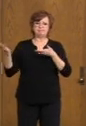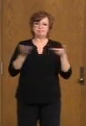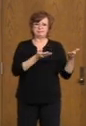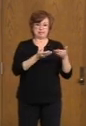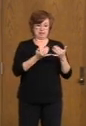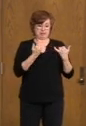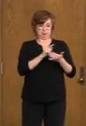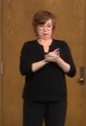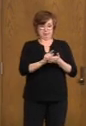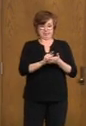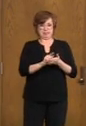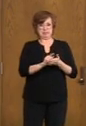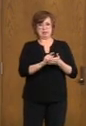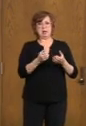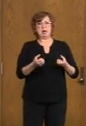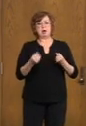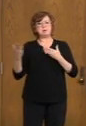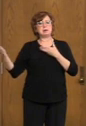are expecting only